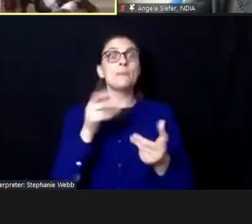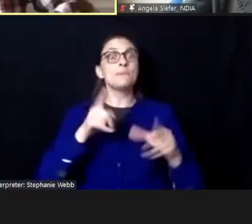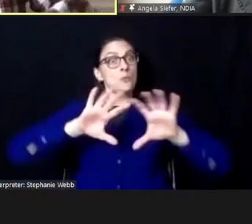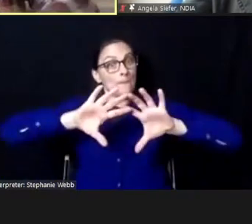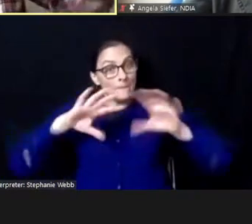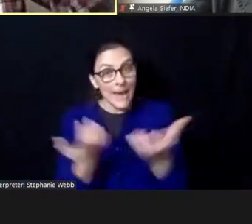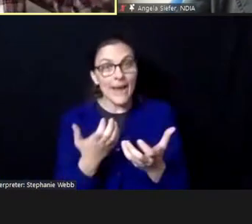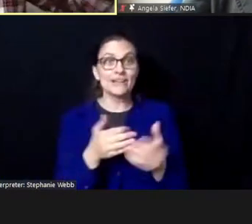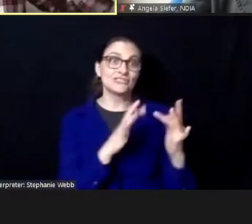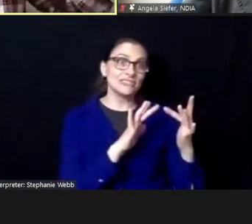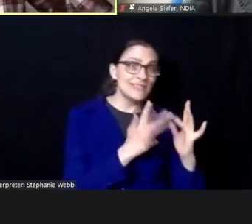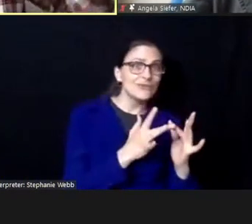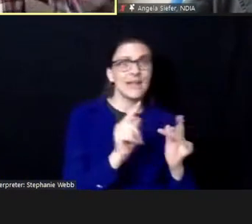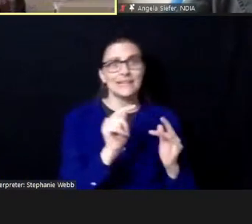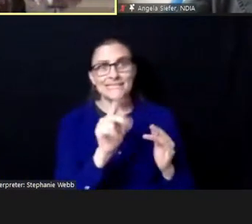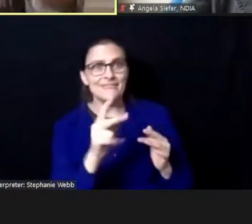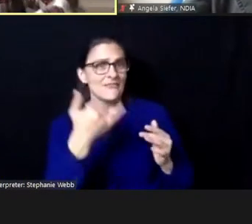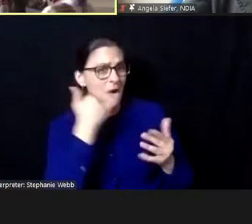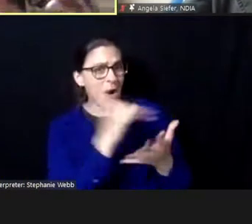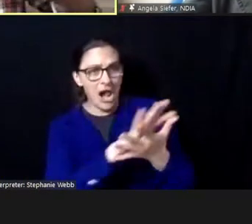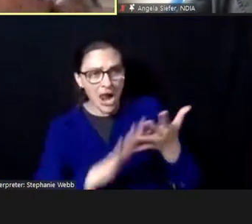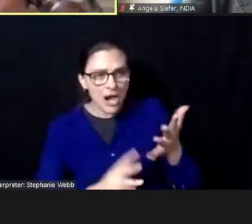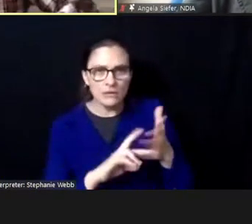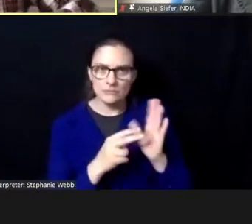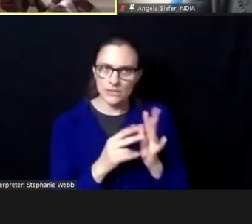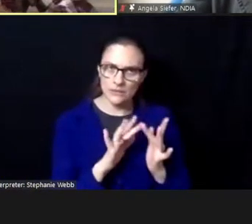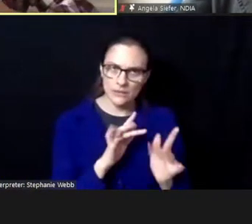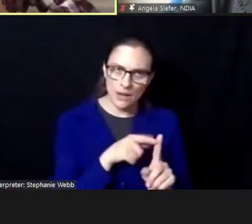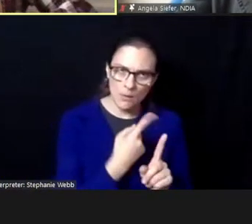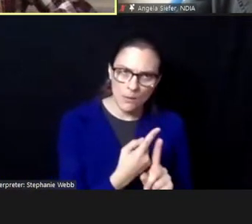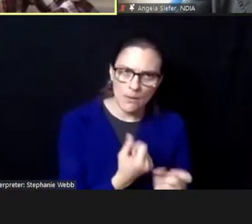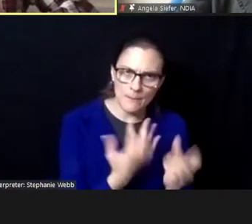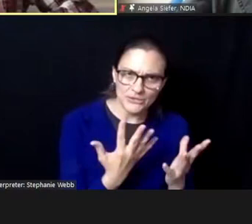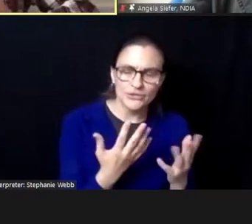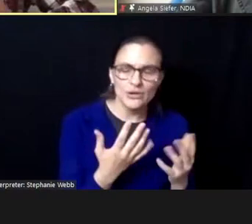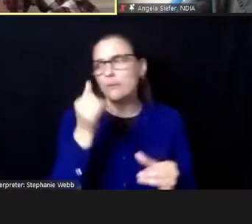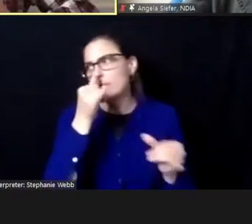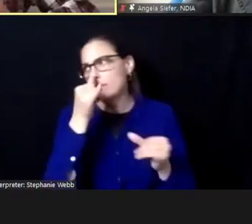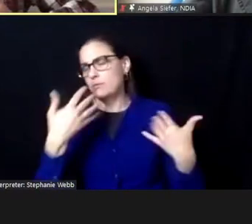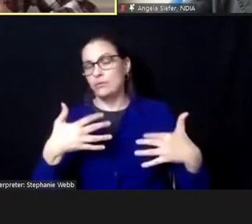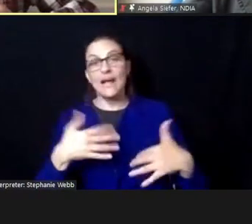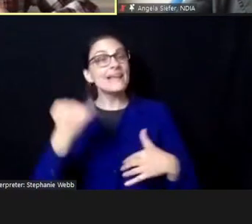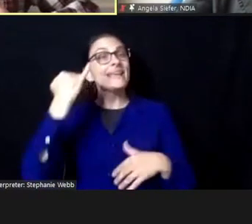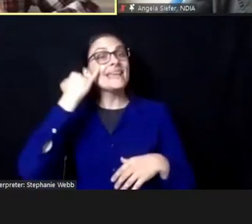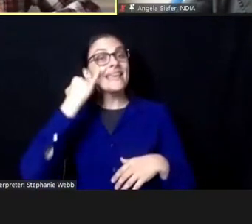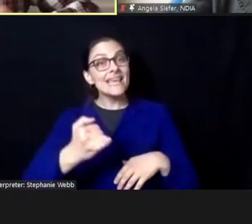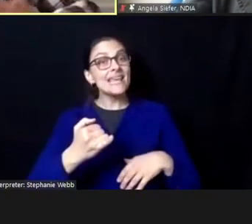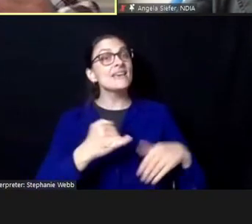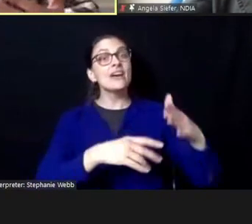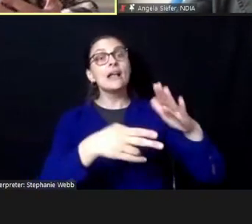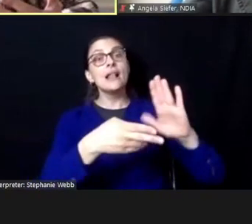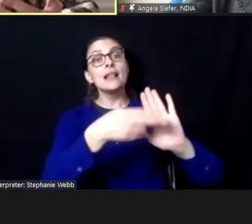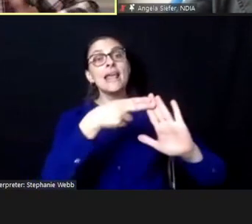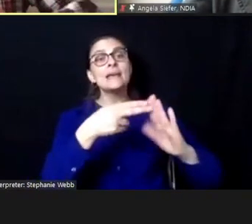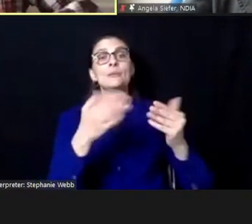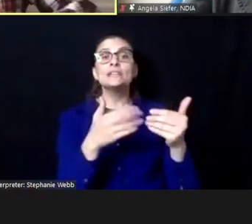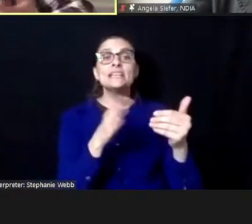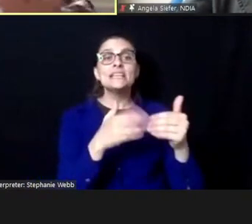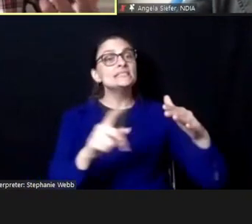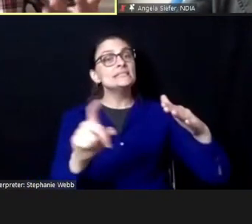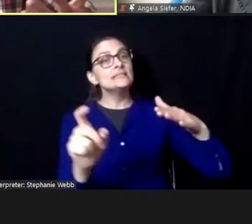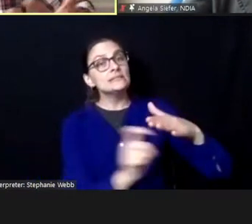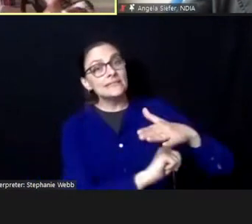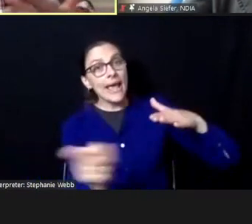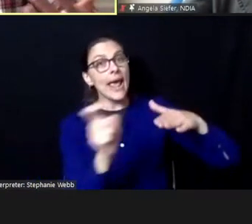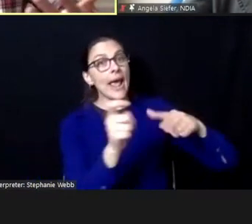retire early. It would be much easier because we could just scan, you know, use OCR, scan the labels from all the different ISPs, and we